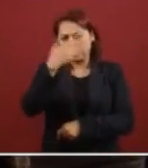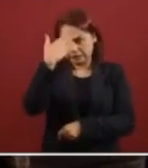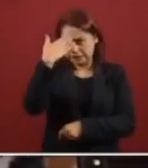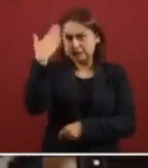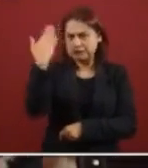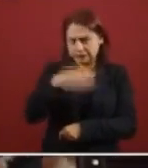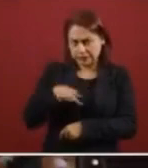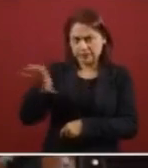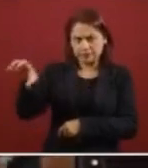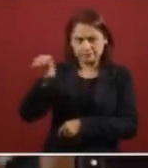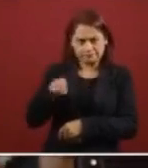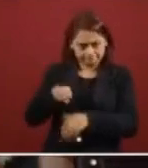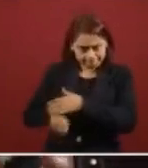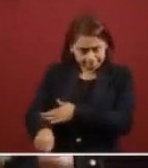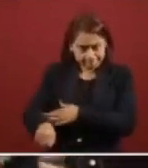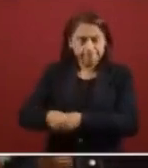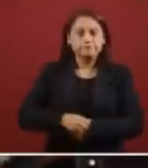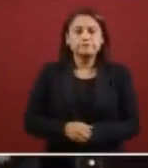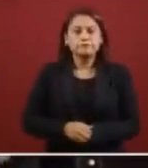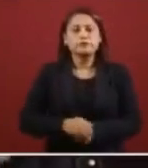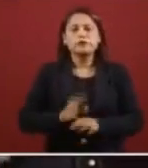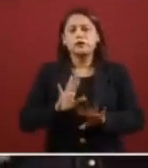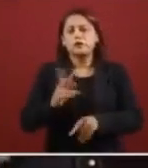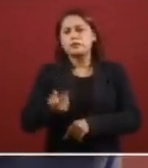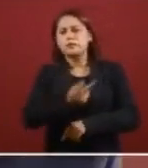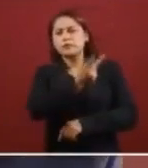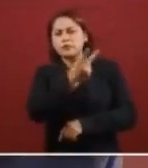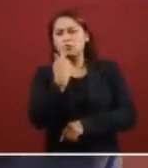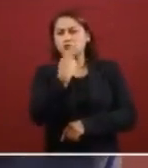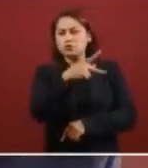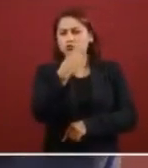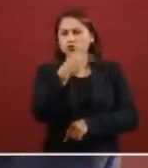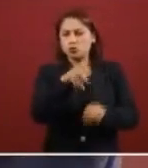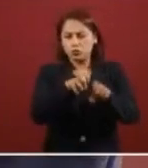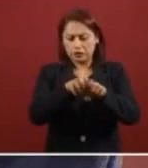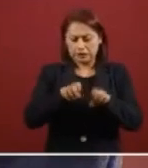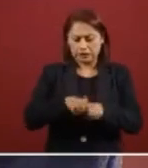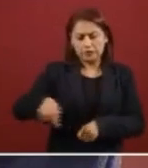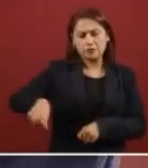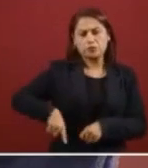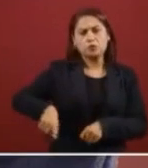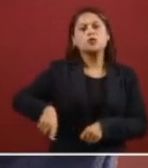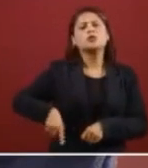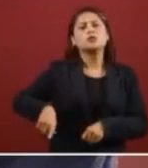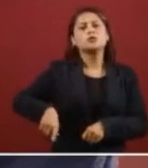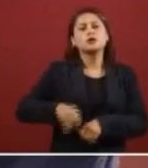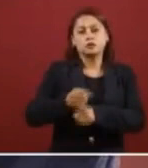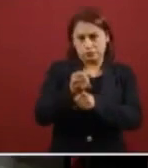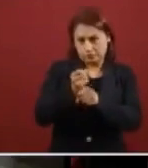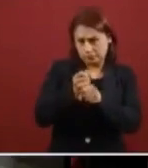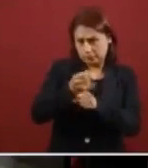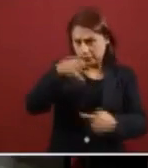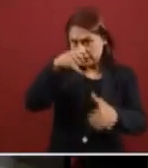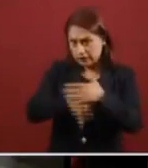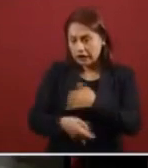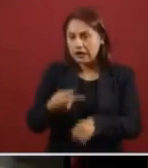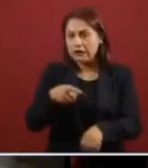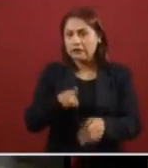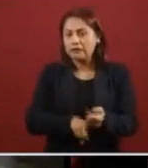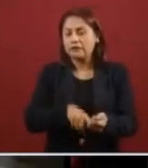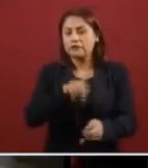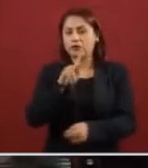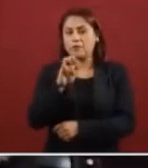Y si su gobierno ordenará and if your government ordered an internal investigation regarding